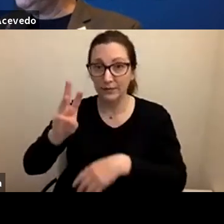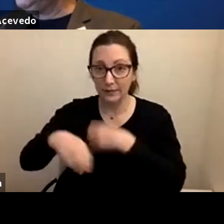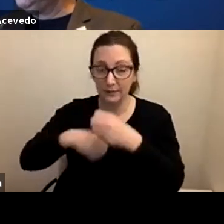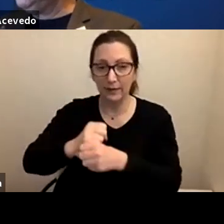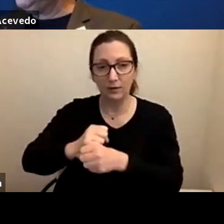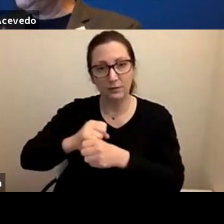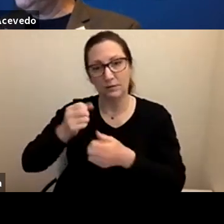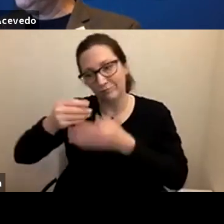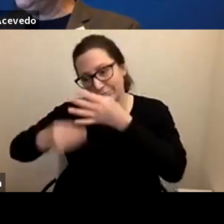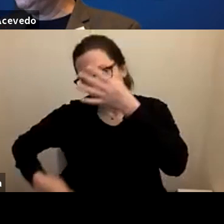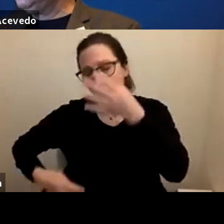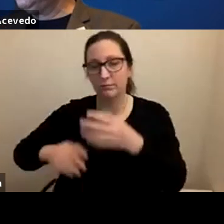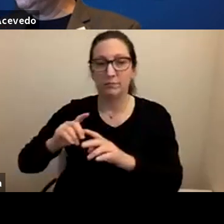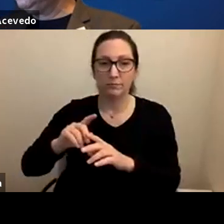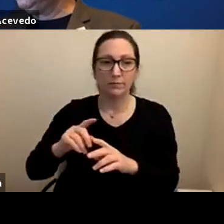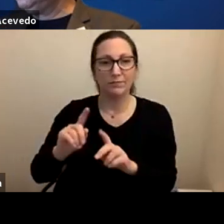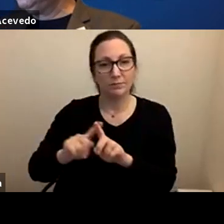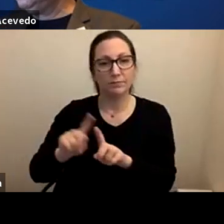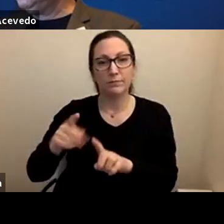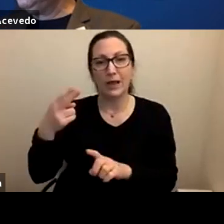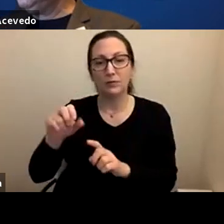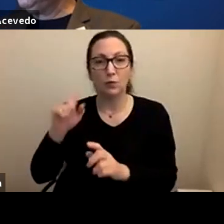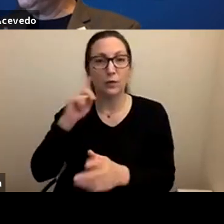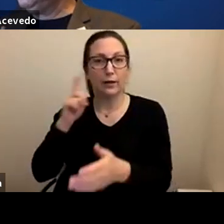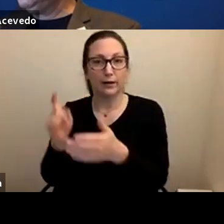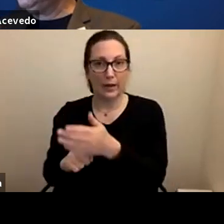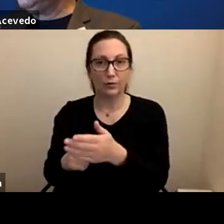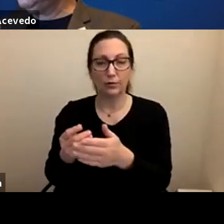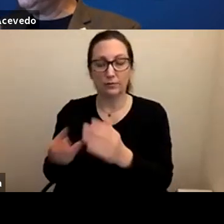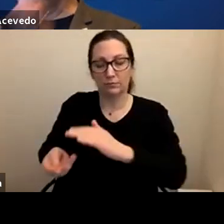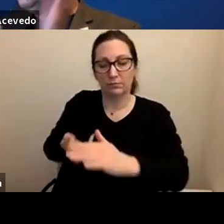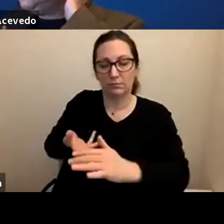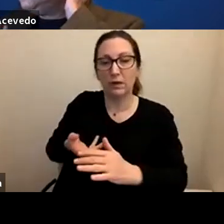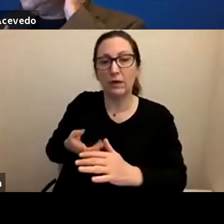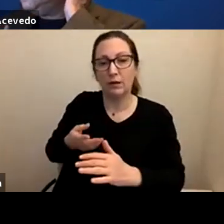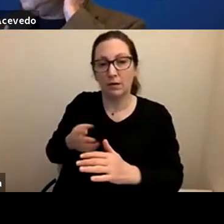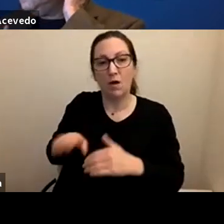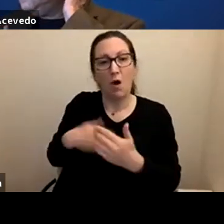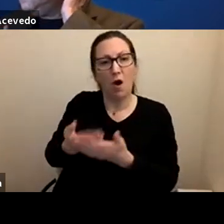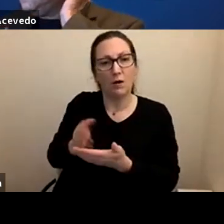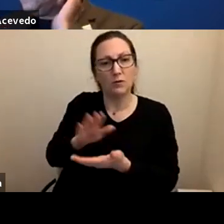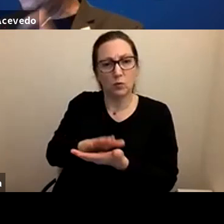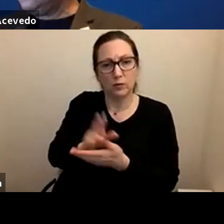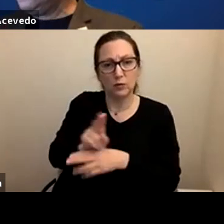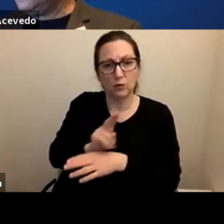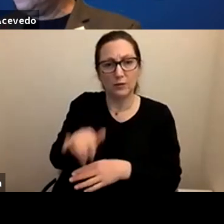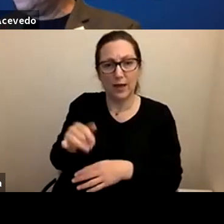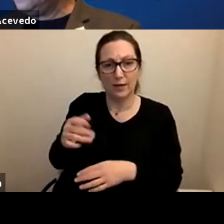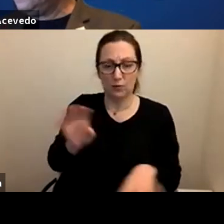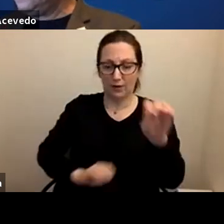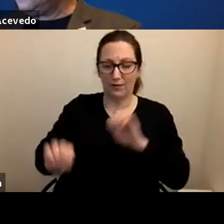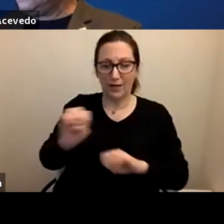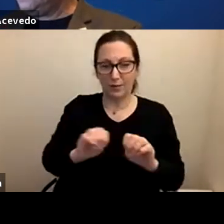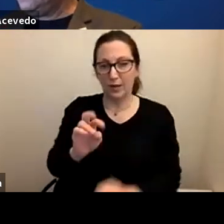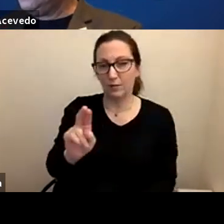extensive set of high school indicators that, all schools are using to evaluate rigor. I think US News and